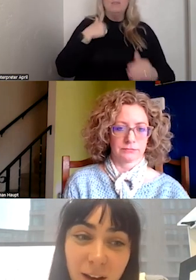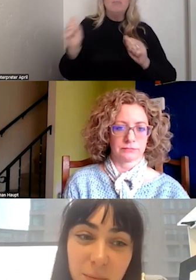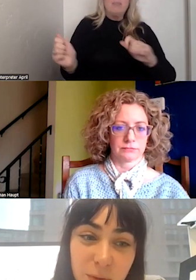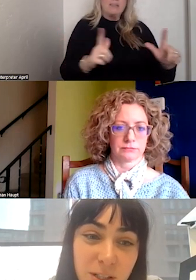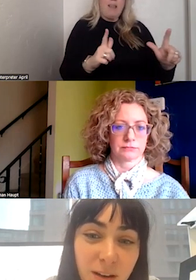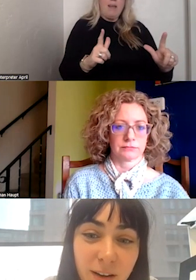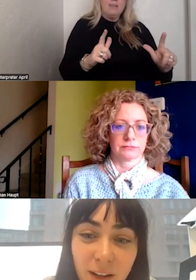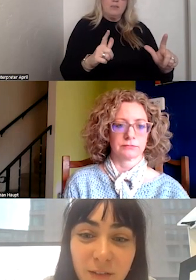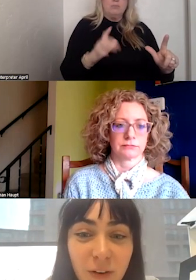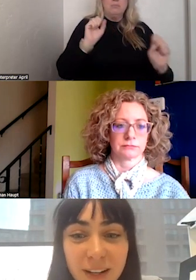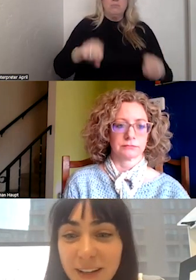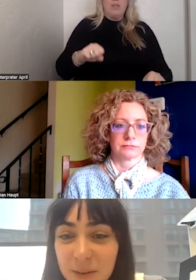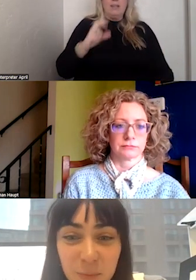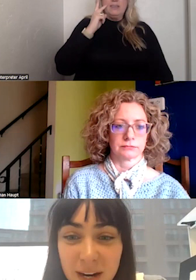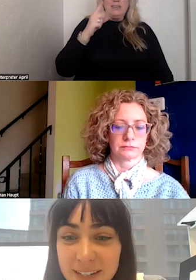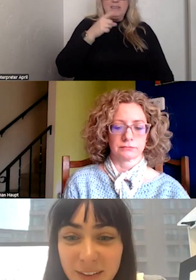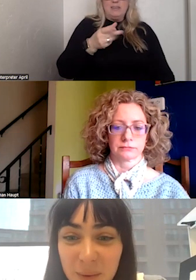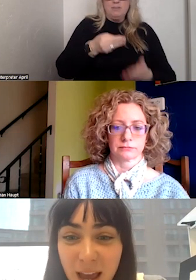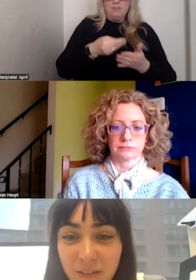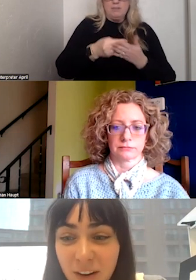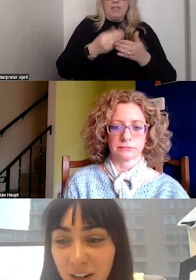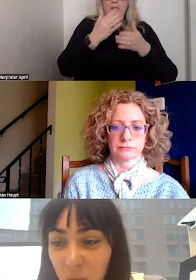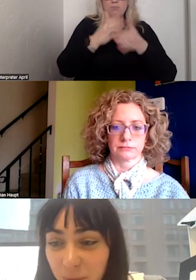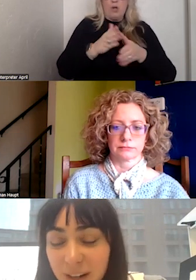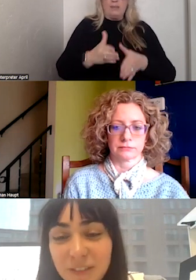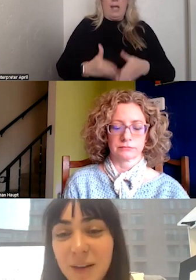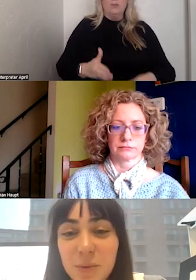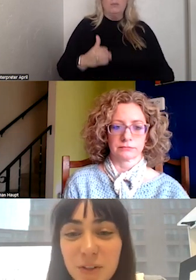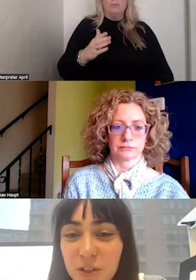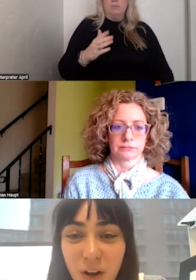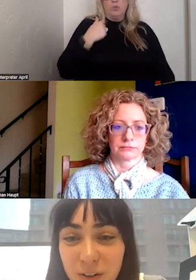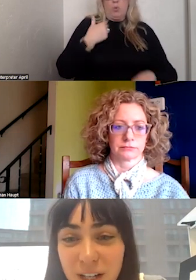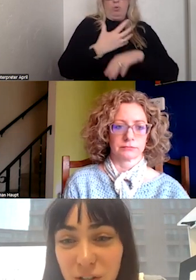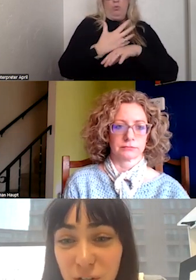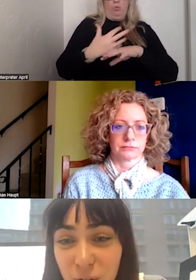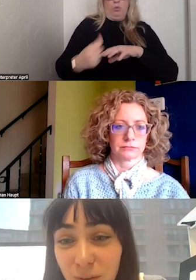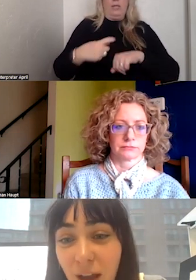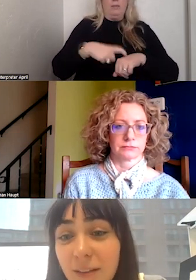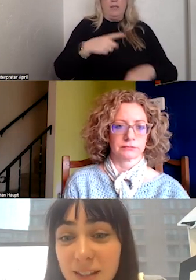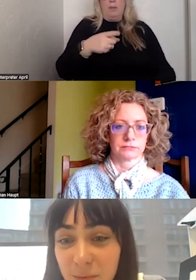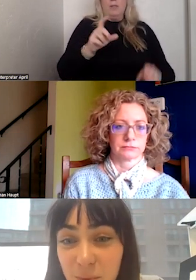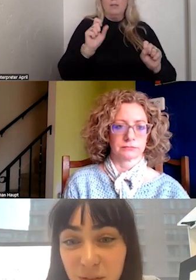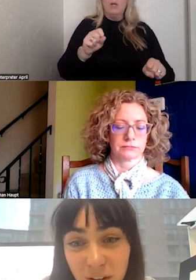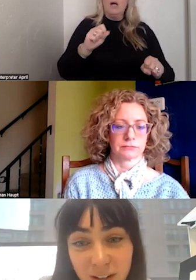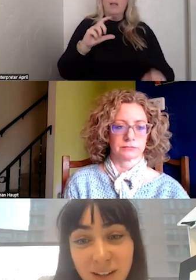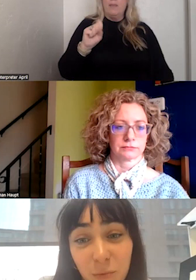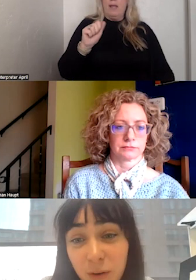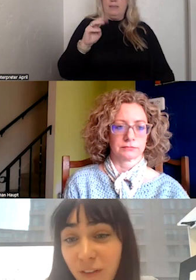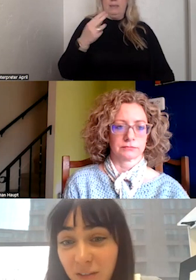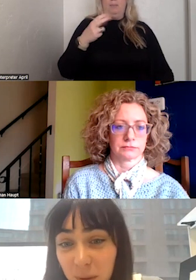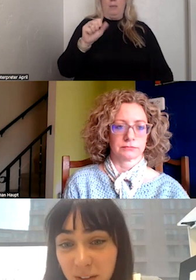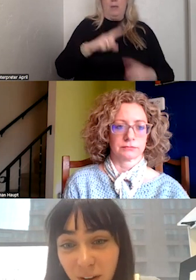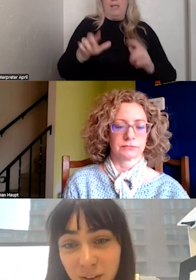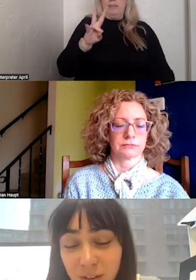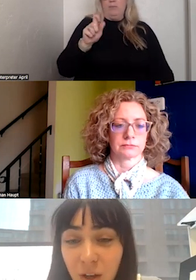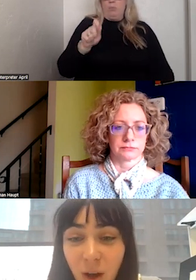like. You can see the funding breakdown that we have here, and I know we're running out of time, so I'll just draw your attention to the fact that SAMHSA was funded at